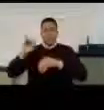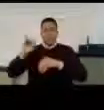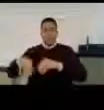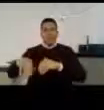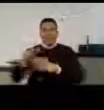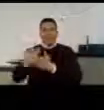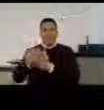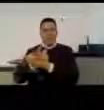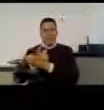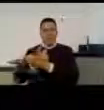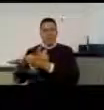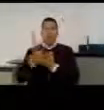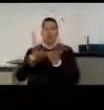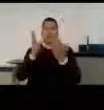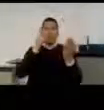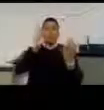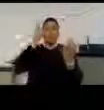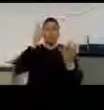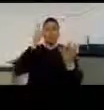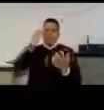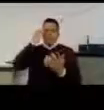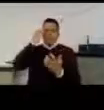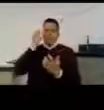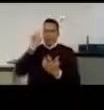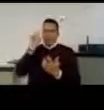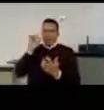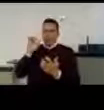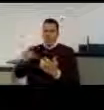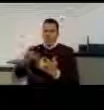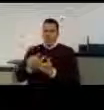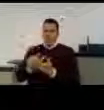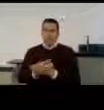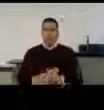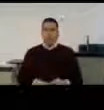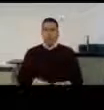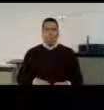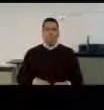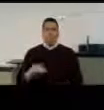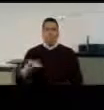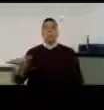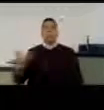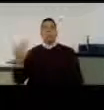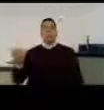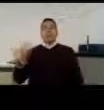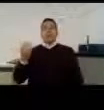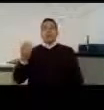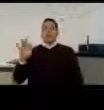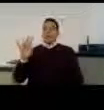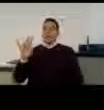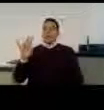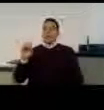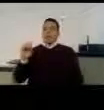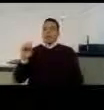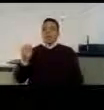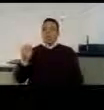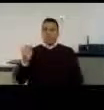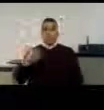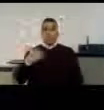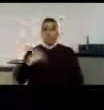you probably will want to know most about. Next slide, please. We also in the 1970s had the